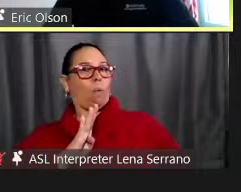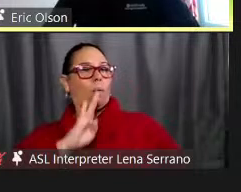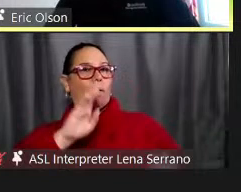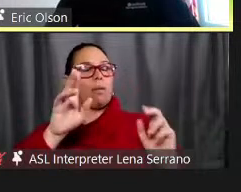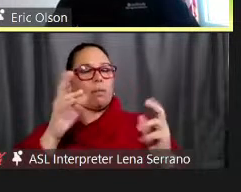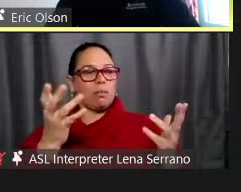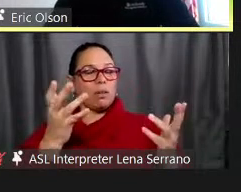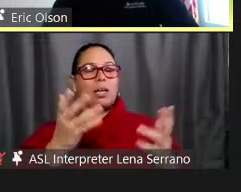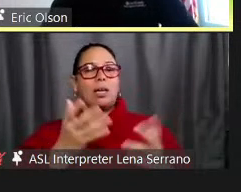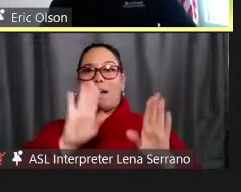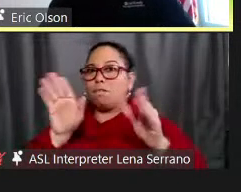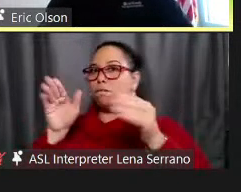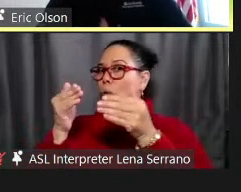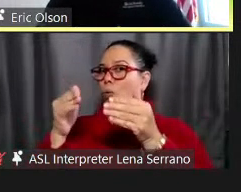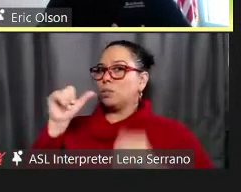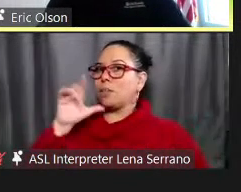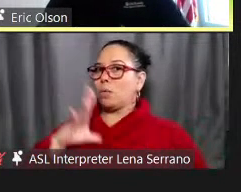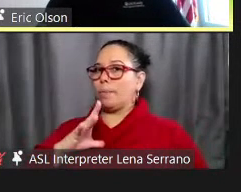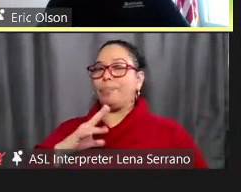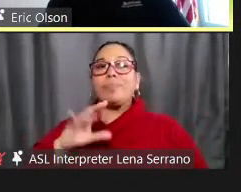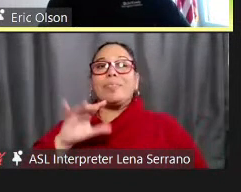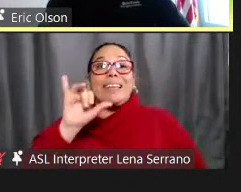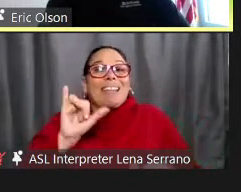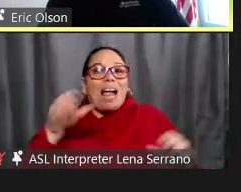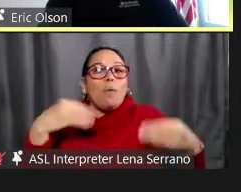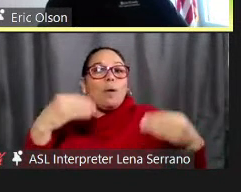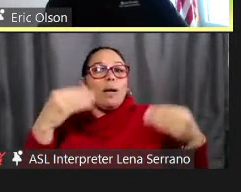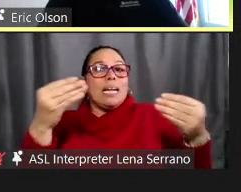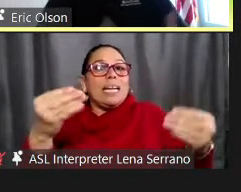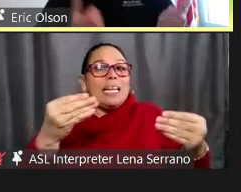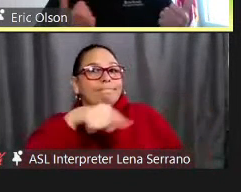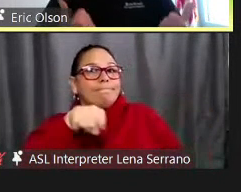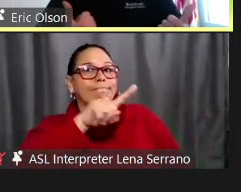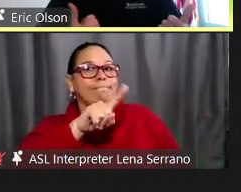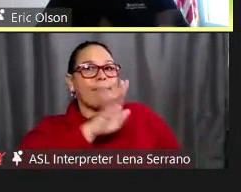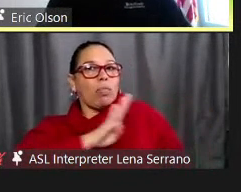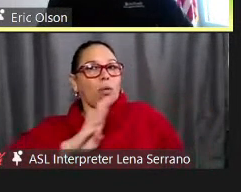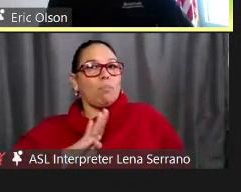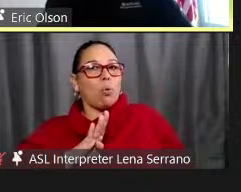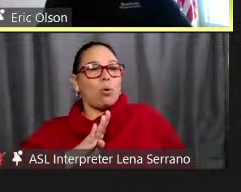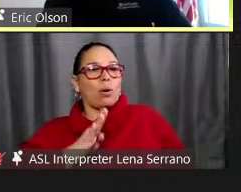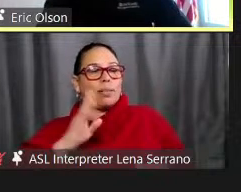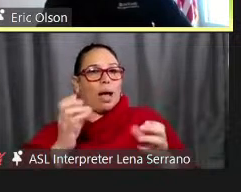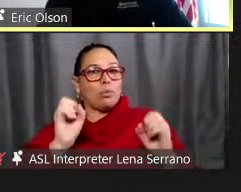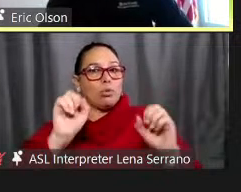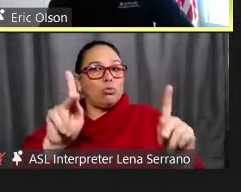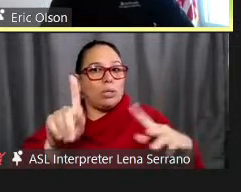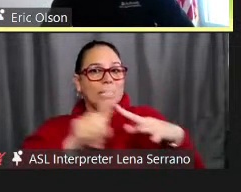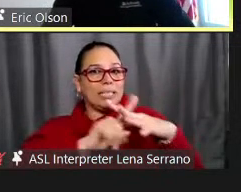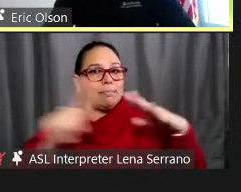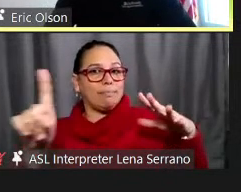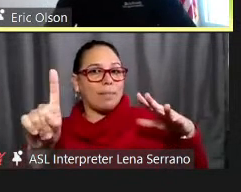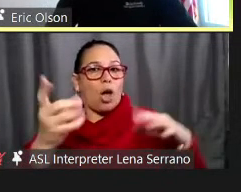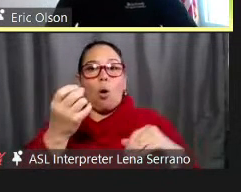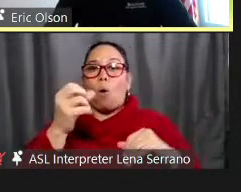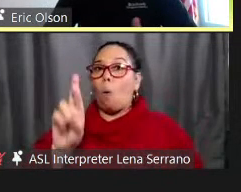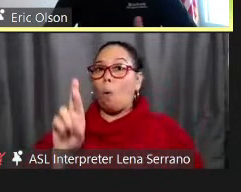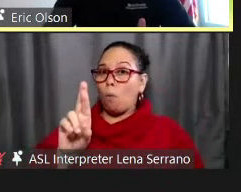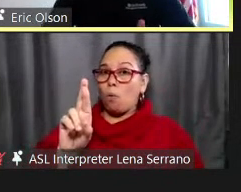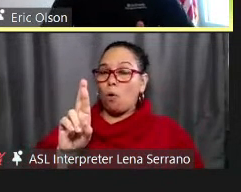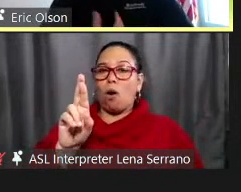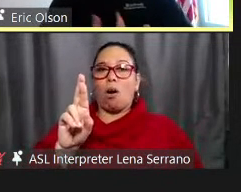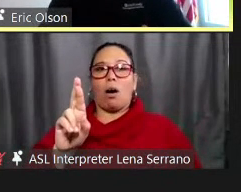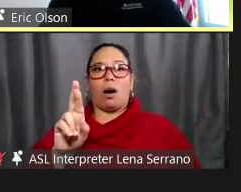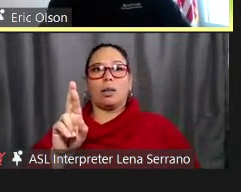his attention on her. Now, that would have given them the chance and the opportunity to either flee for a door or to